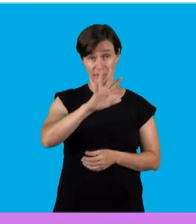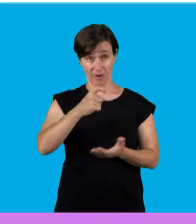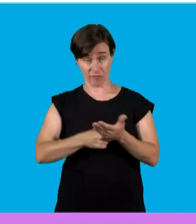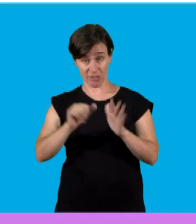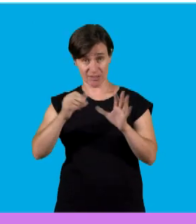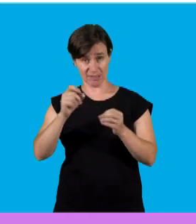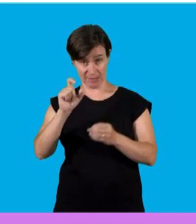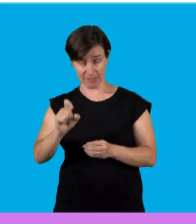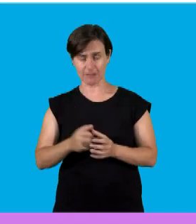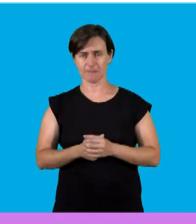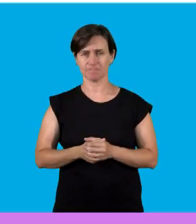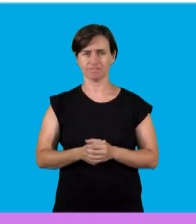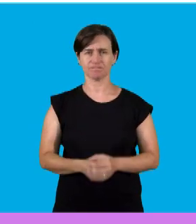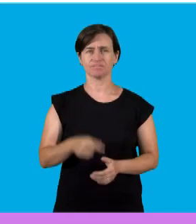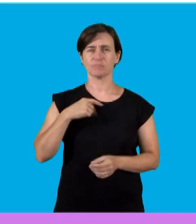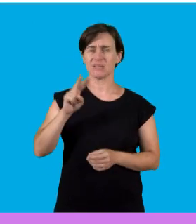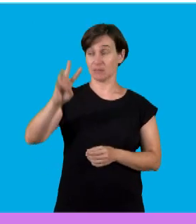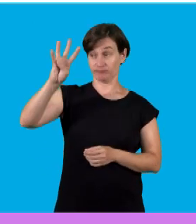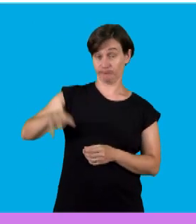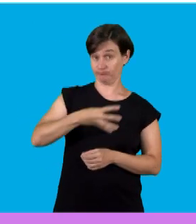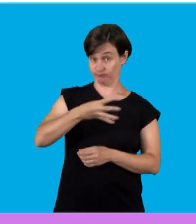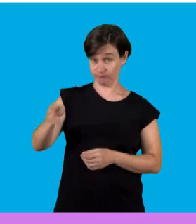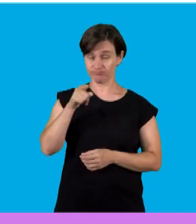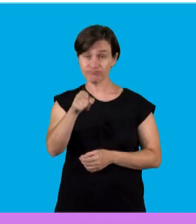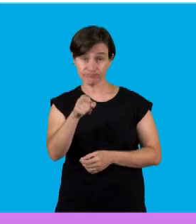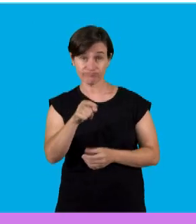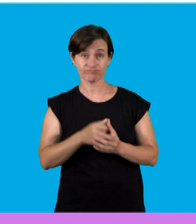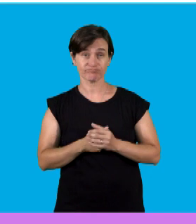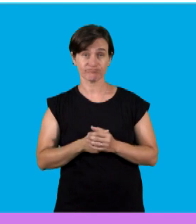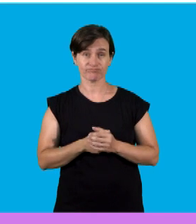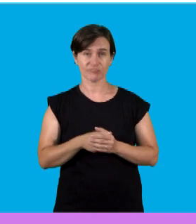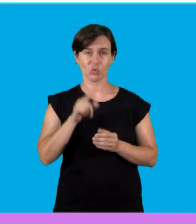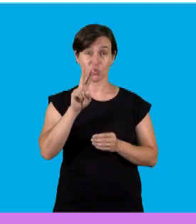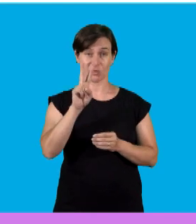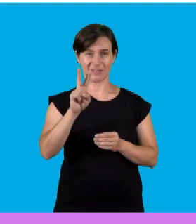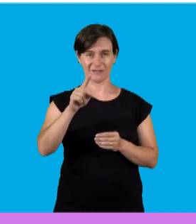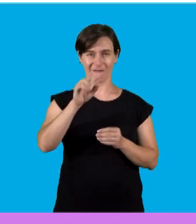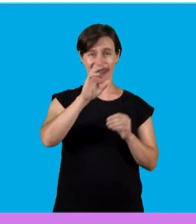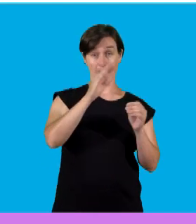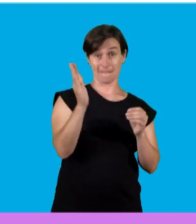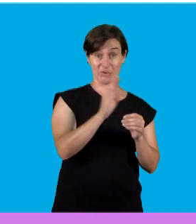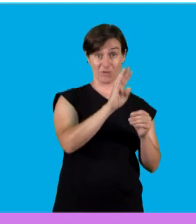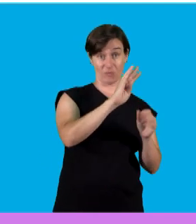513,345 rand and 60 cents? So looking at the tax table, we agree it is definitely between